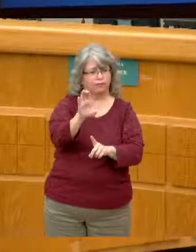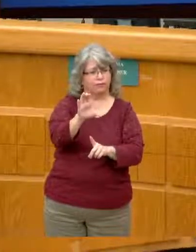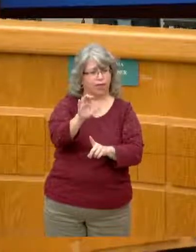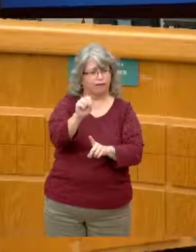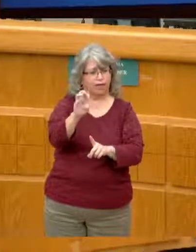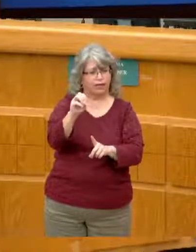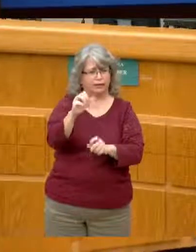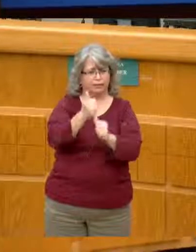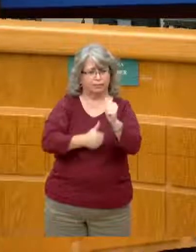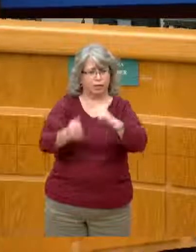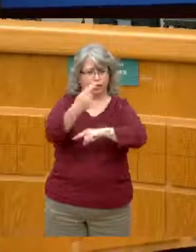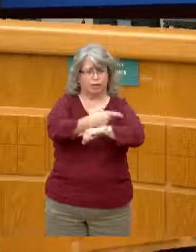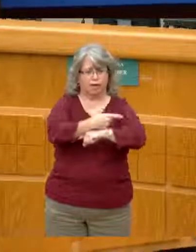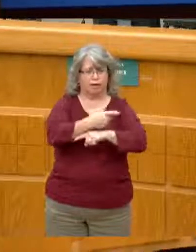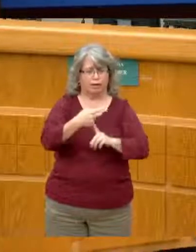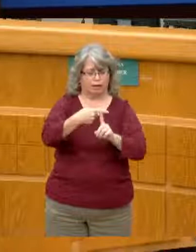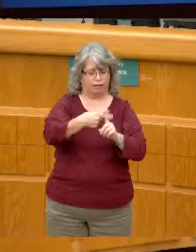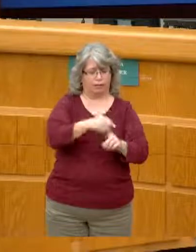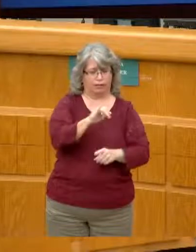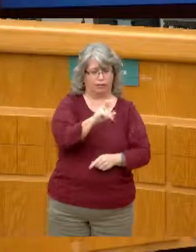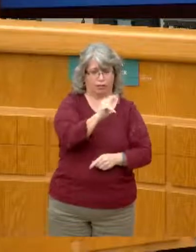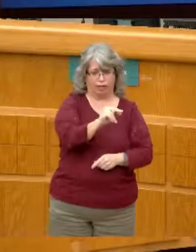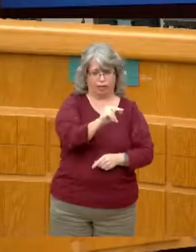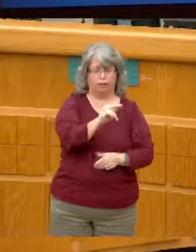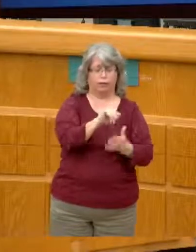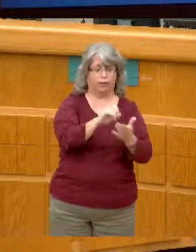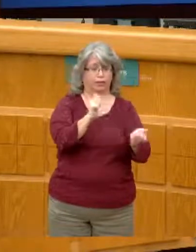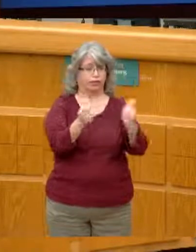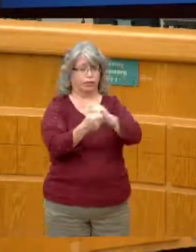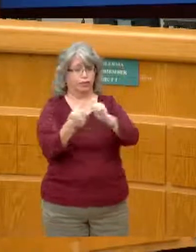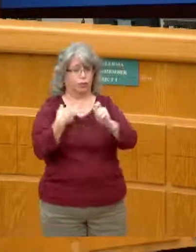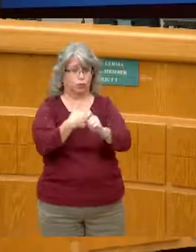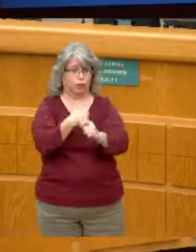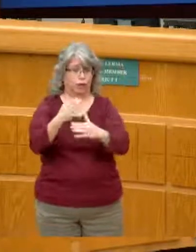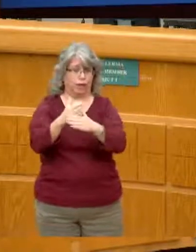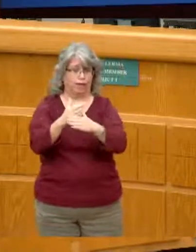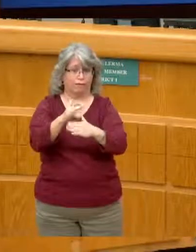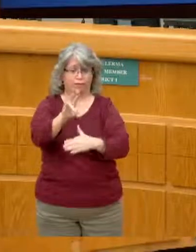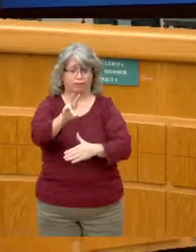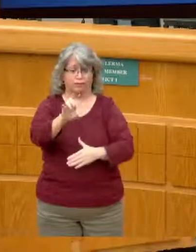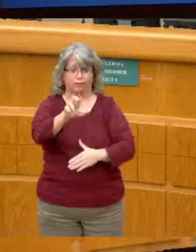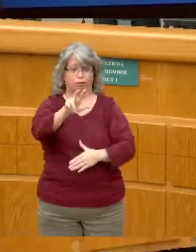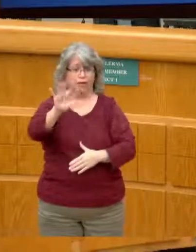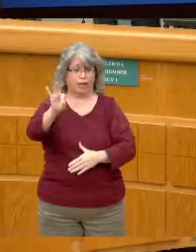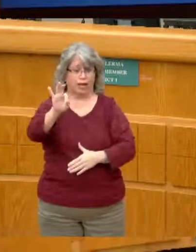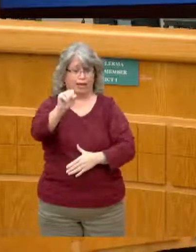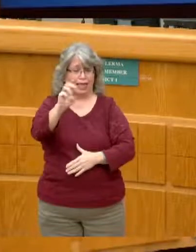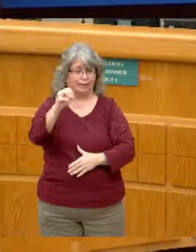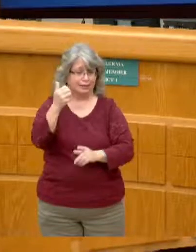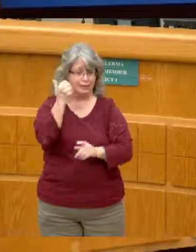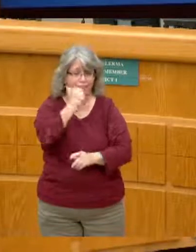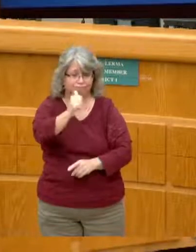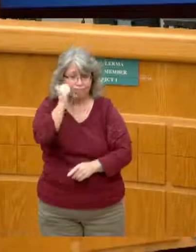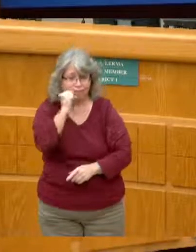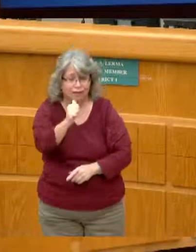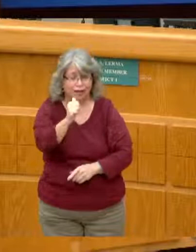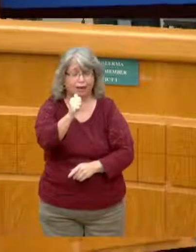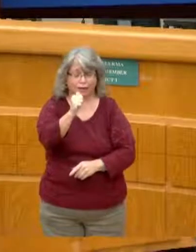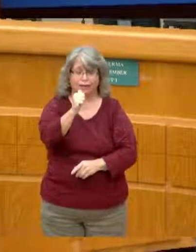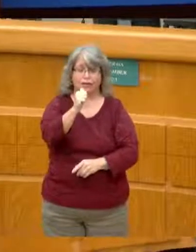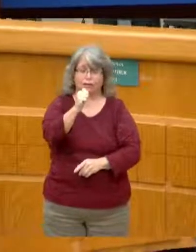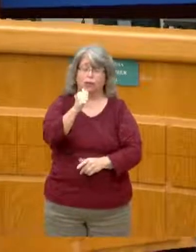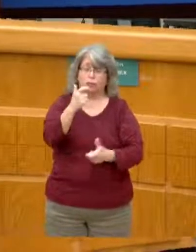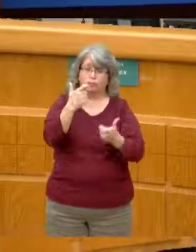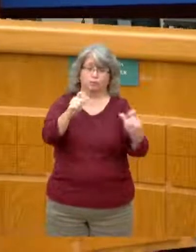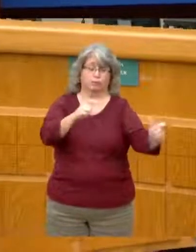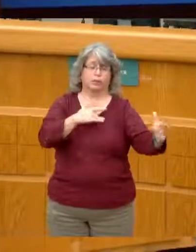month of January, that changed significantly. We're up to averaging 739 cases a day, so very concerning, and that's why we put a lot of